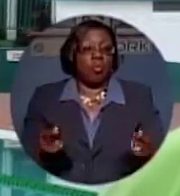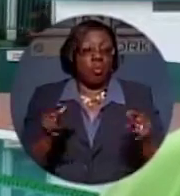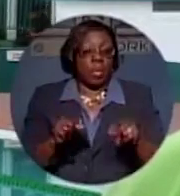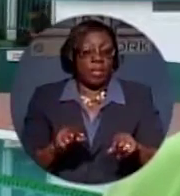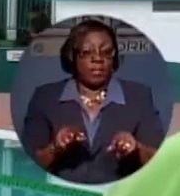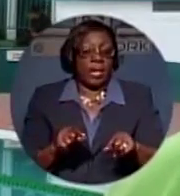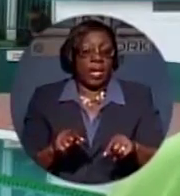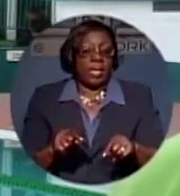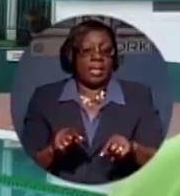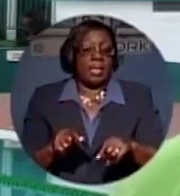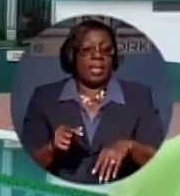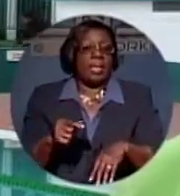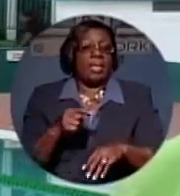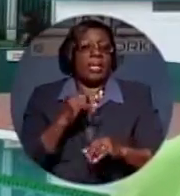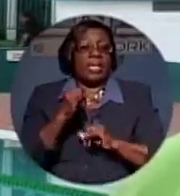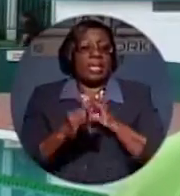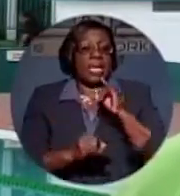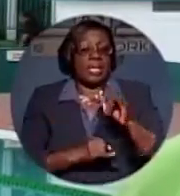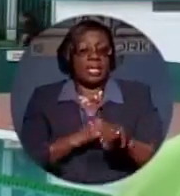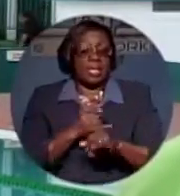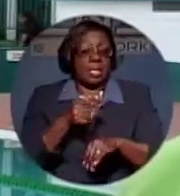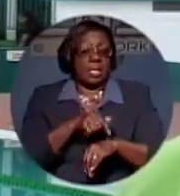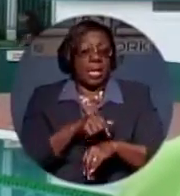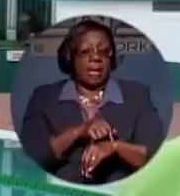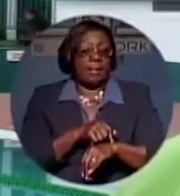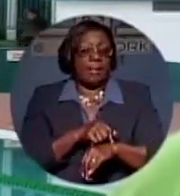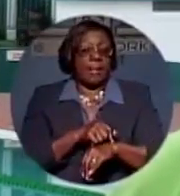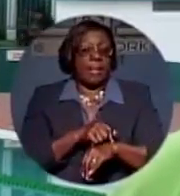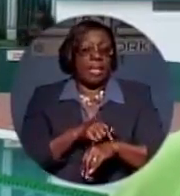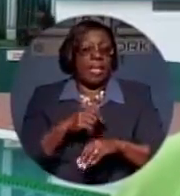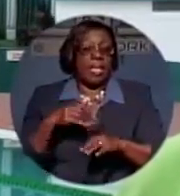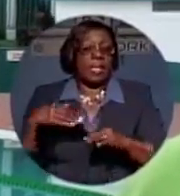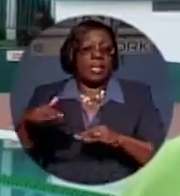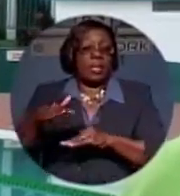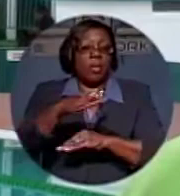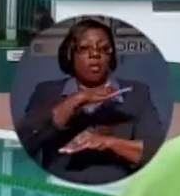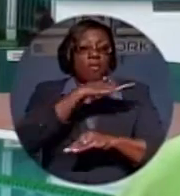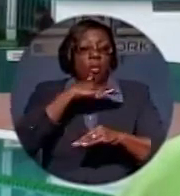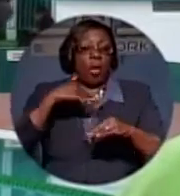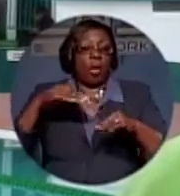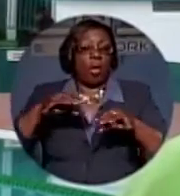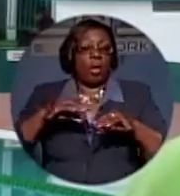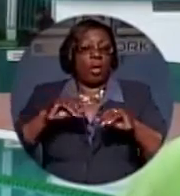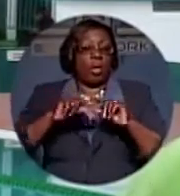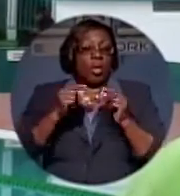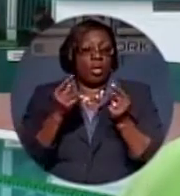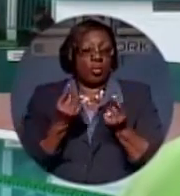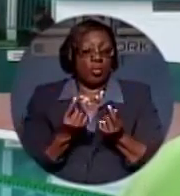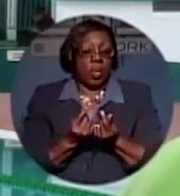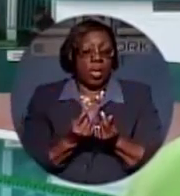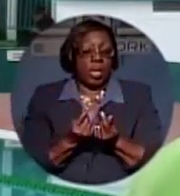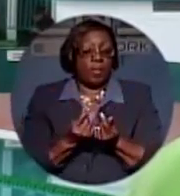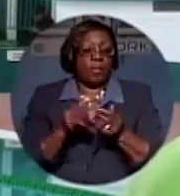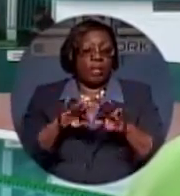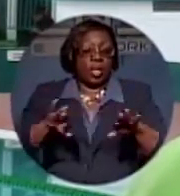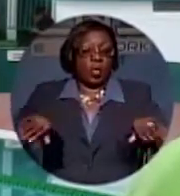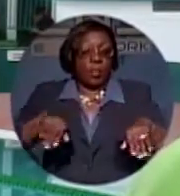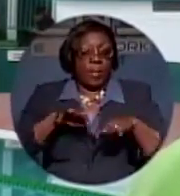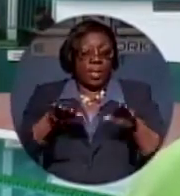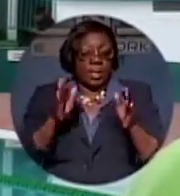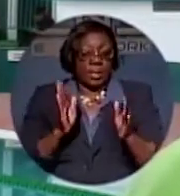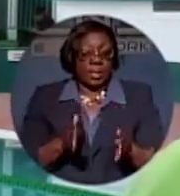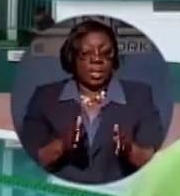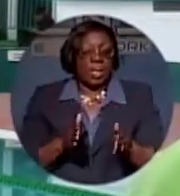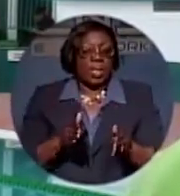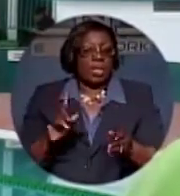that simply means is FINA is the swimming governing body of swimming. So the rules that applies, whether it's in the US, in